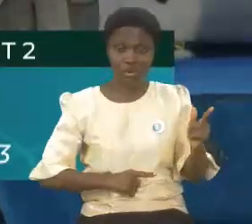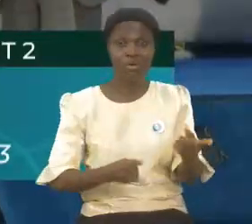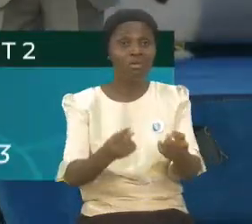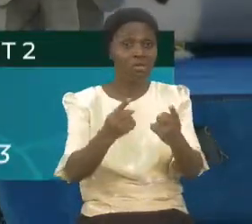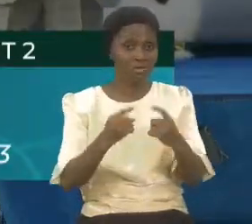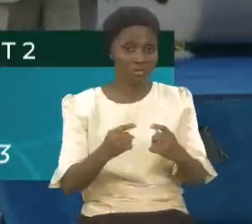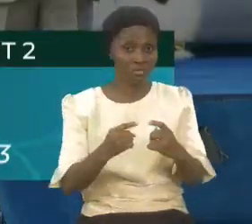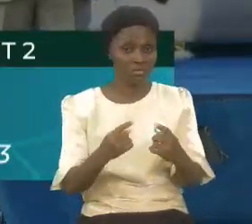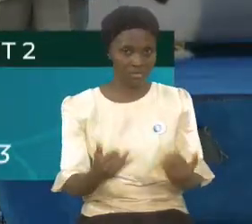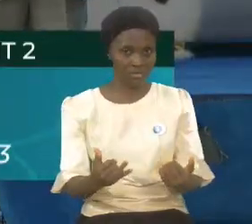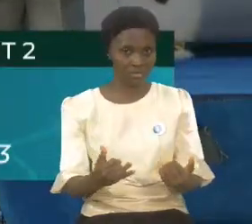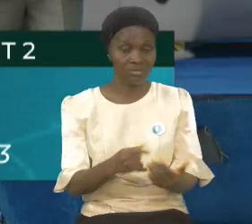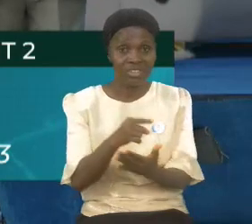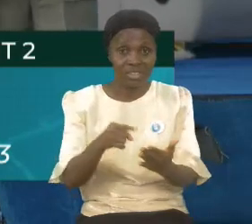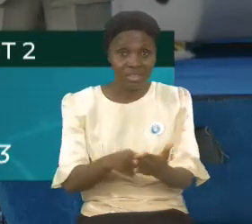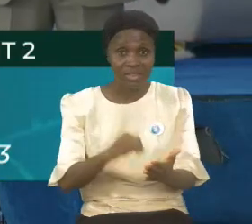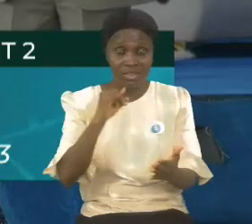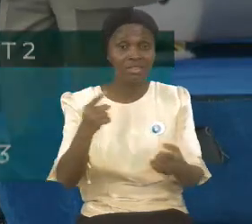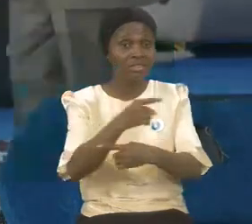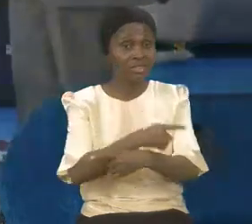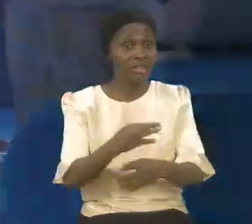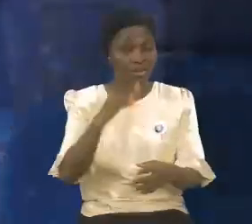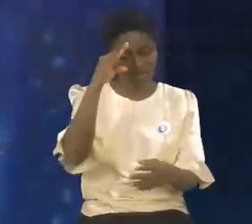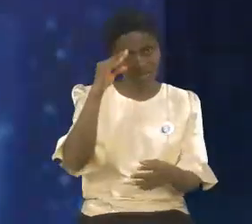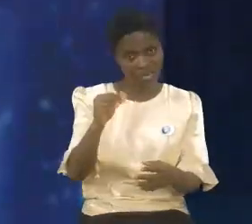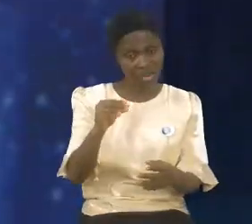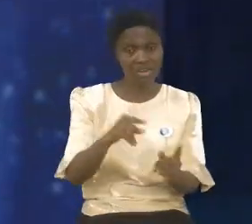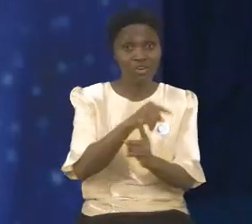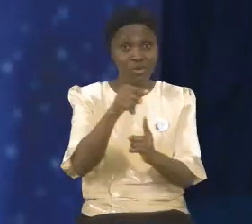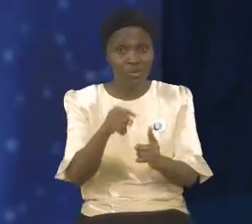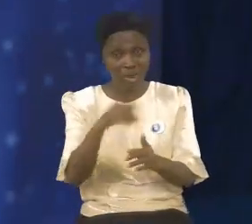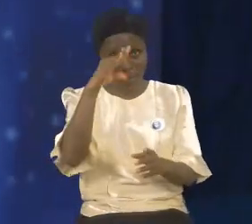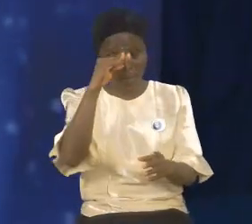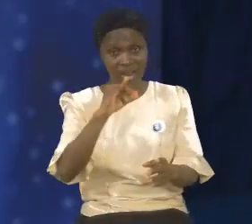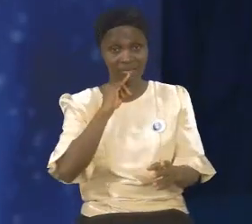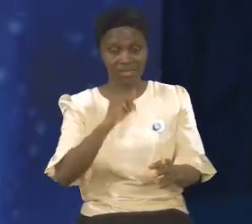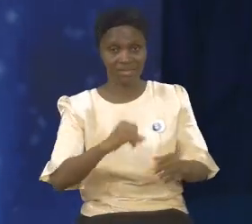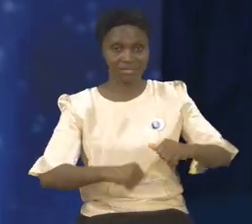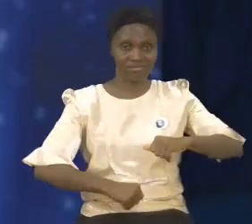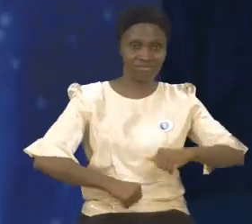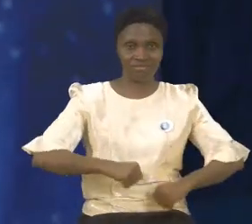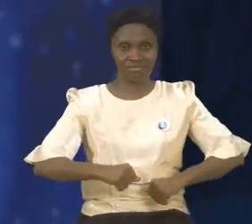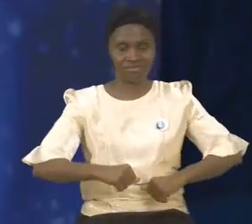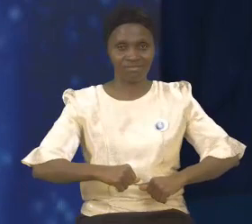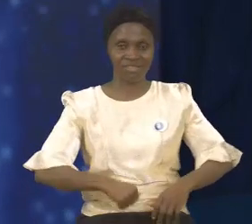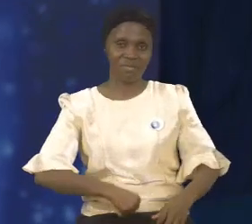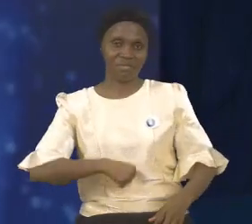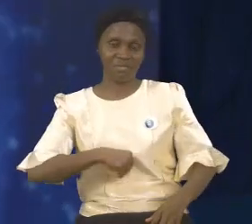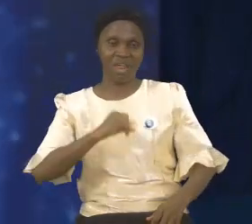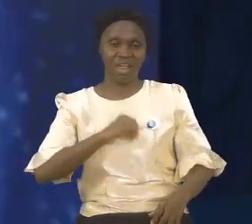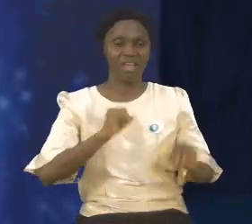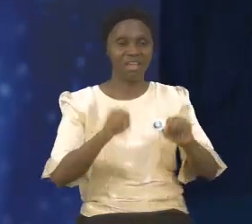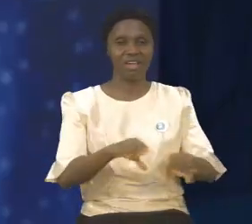the day of man. When man is boasting, bragging, I can do whatever, I can